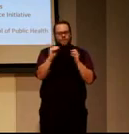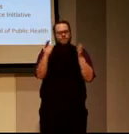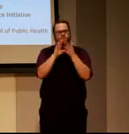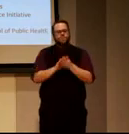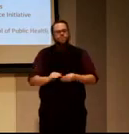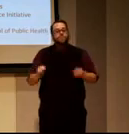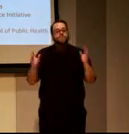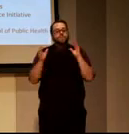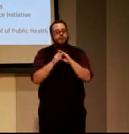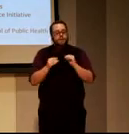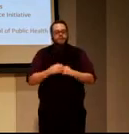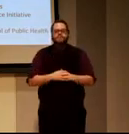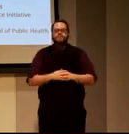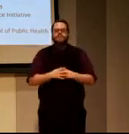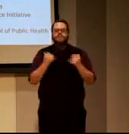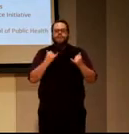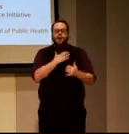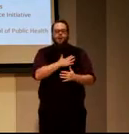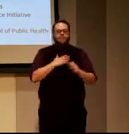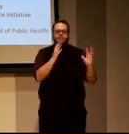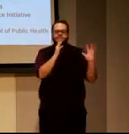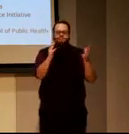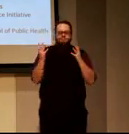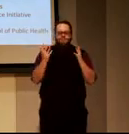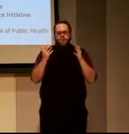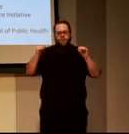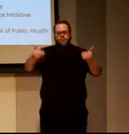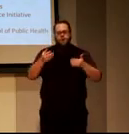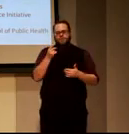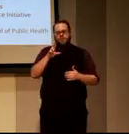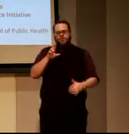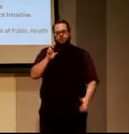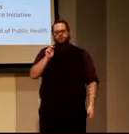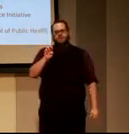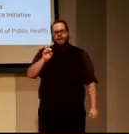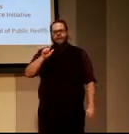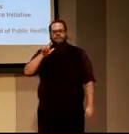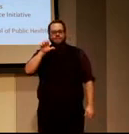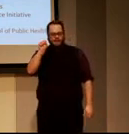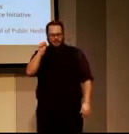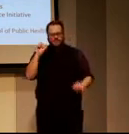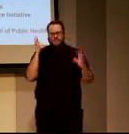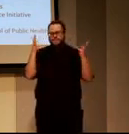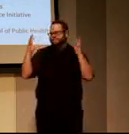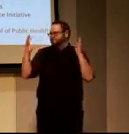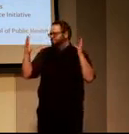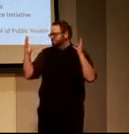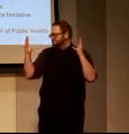storytelling. Please join me now in welcoming Dr. Renee Salas.